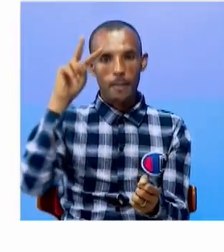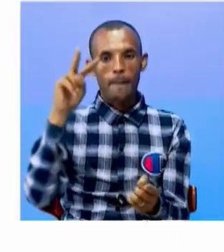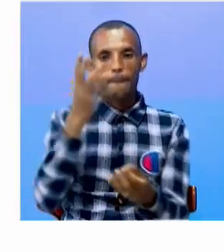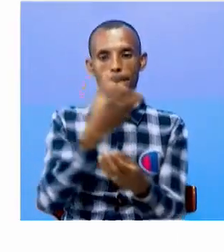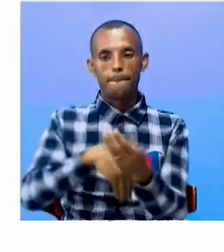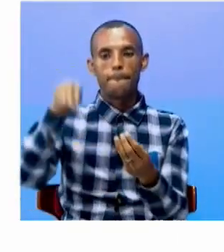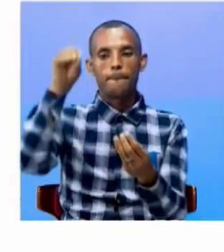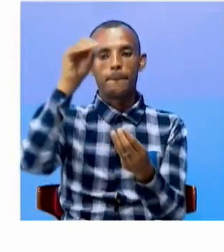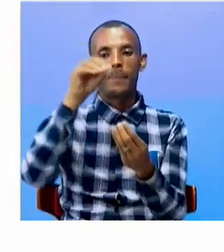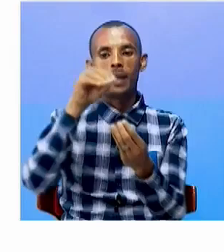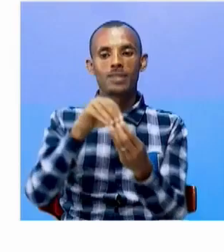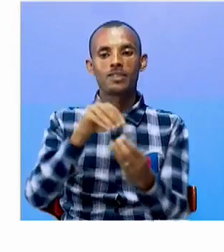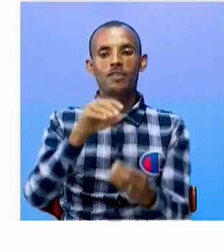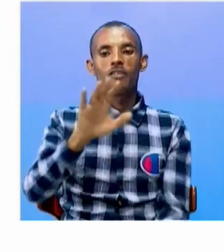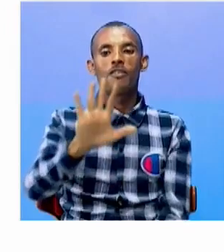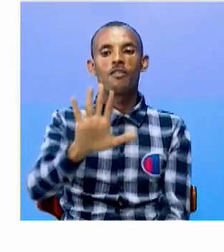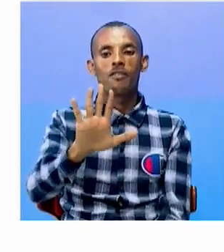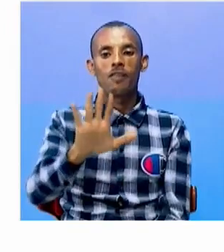plus